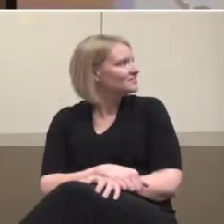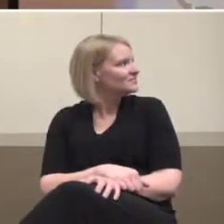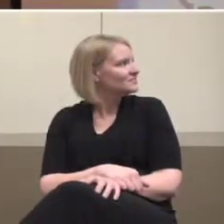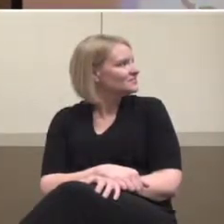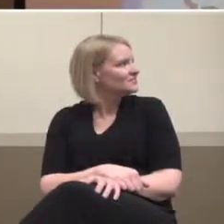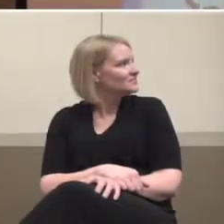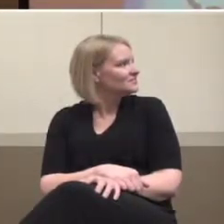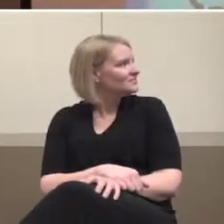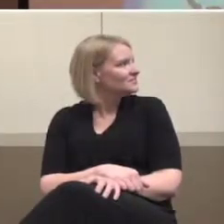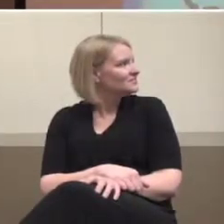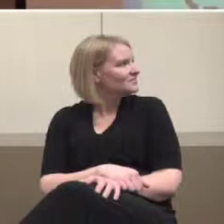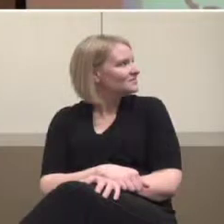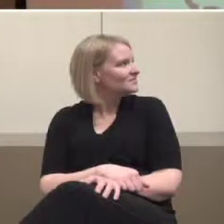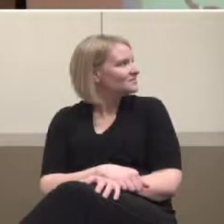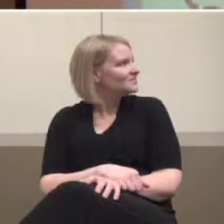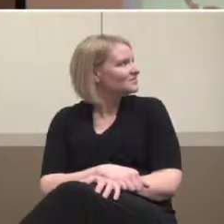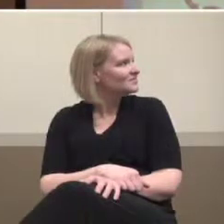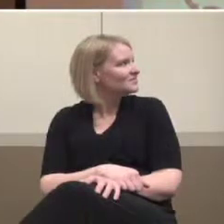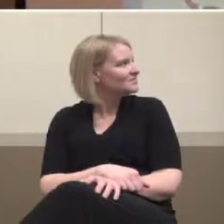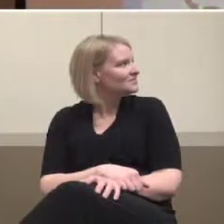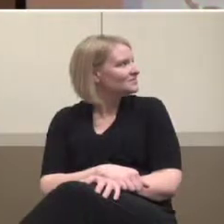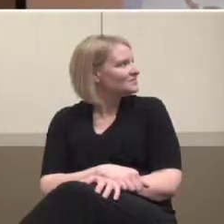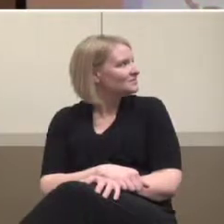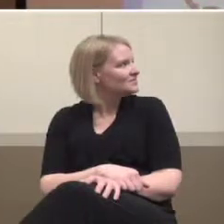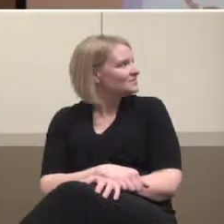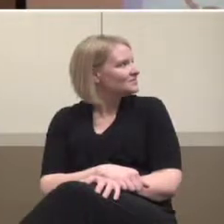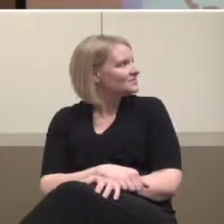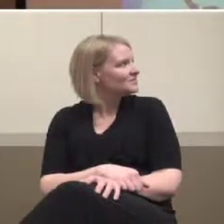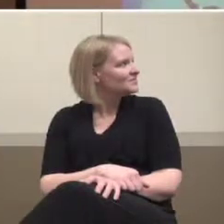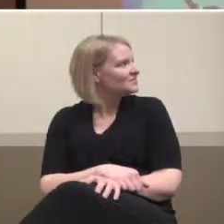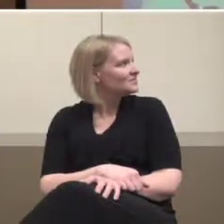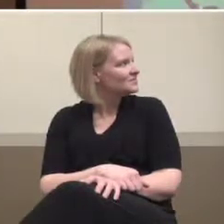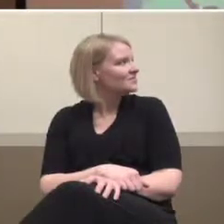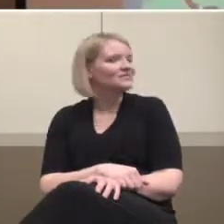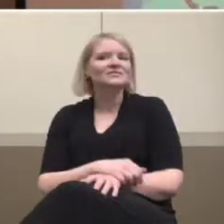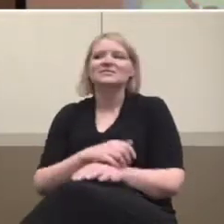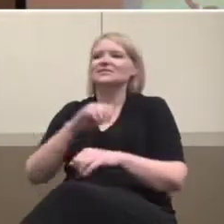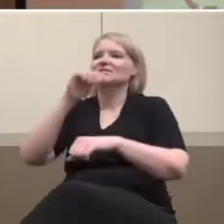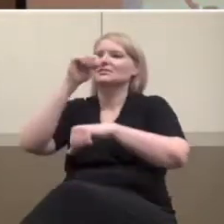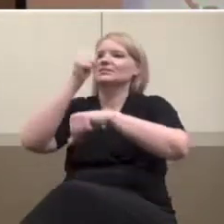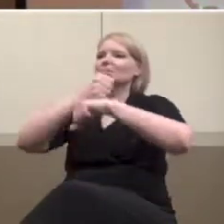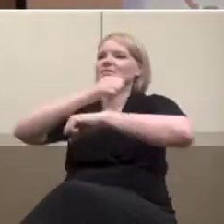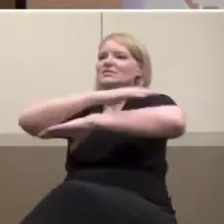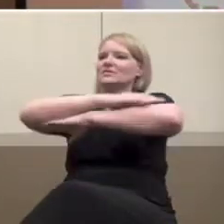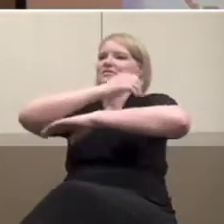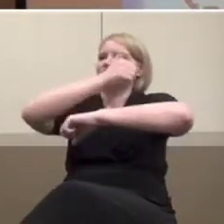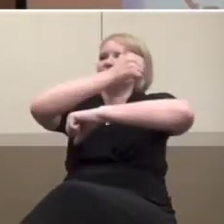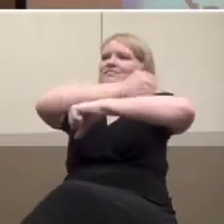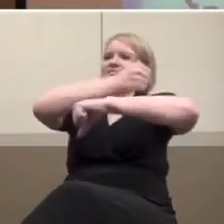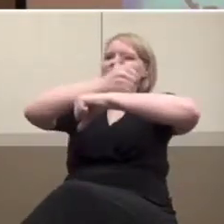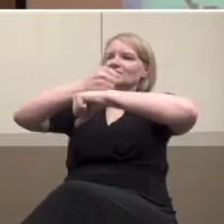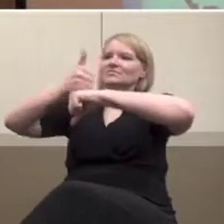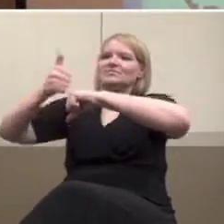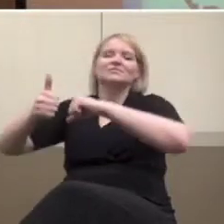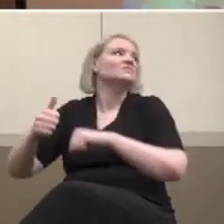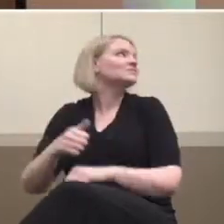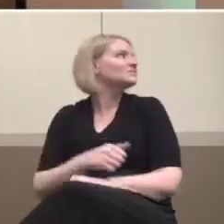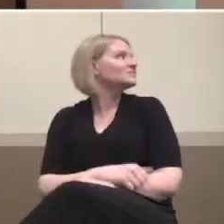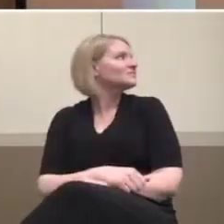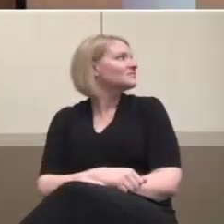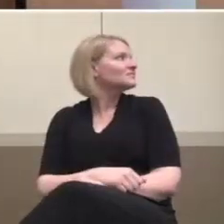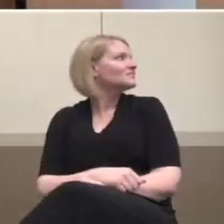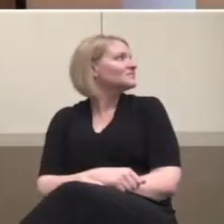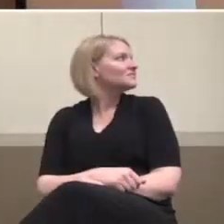this is kind of cool. I don't know if you can see, but he just has all this stuff on this desk, and it looks like a city called Shadow Art.